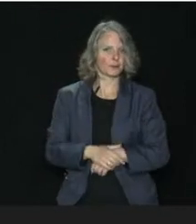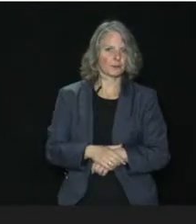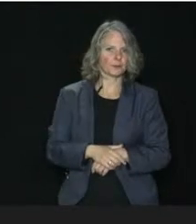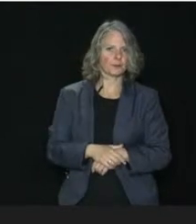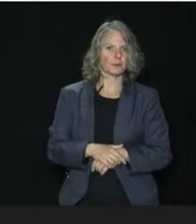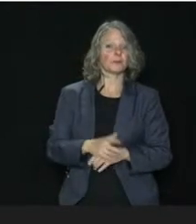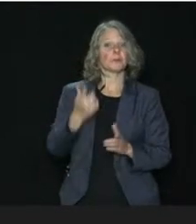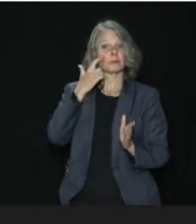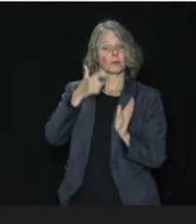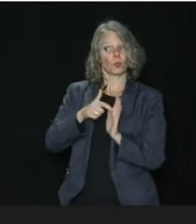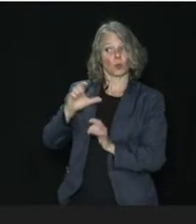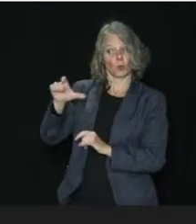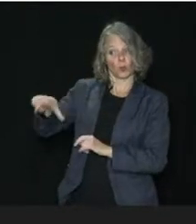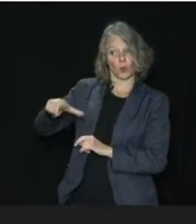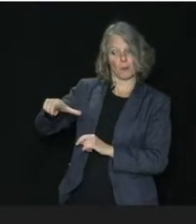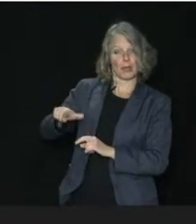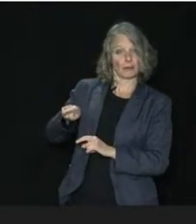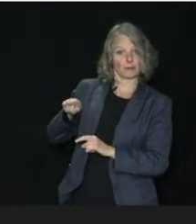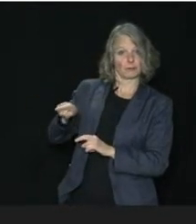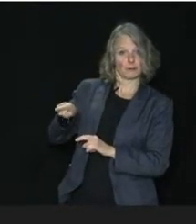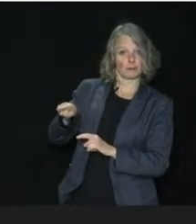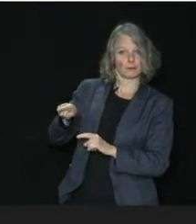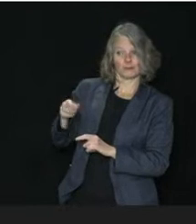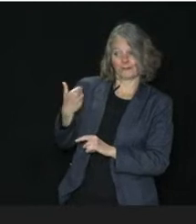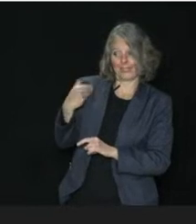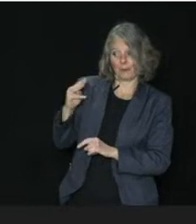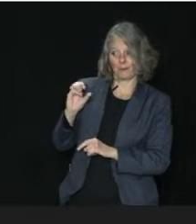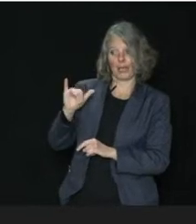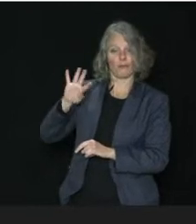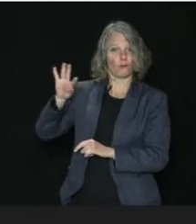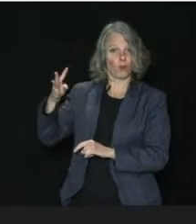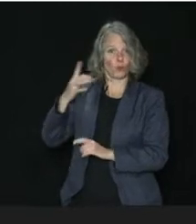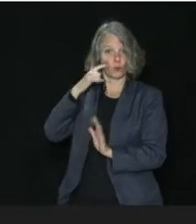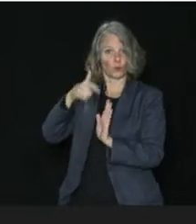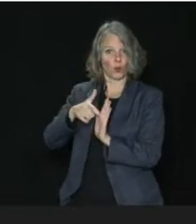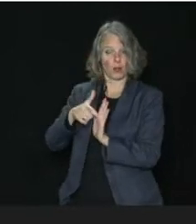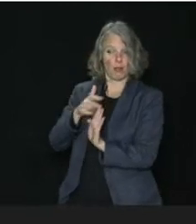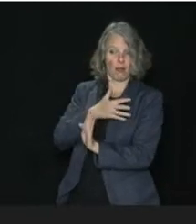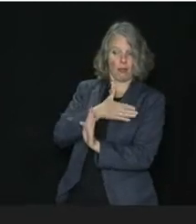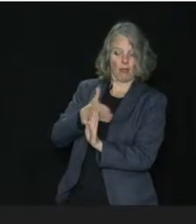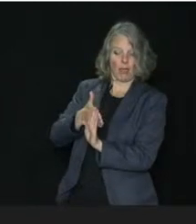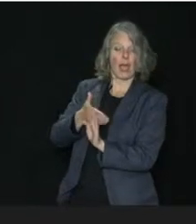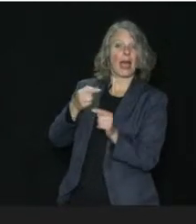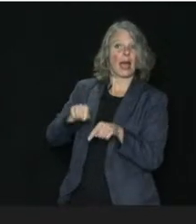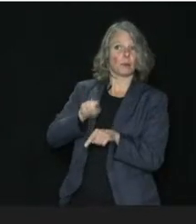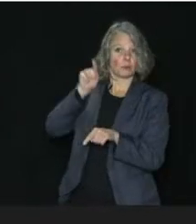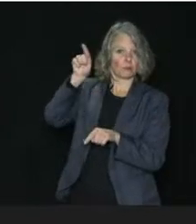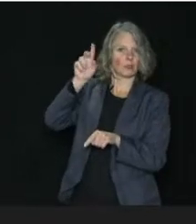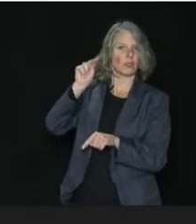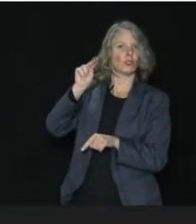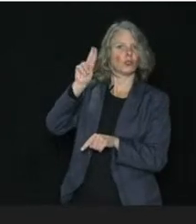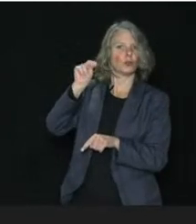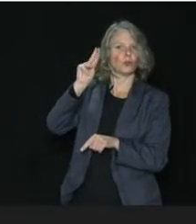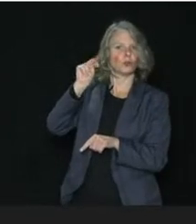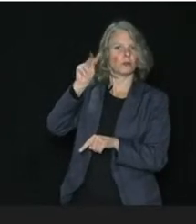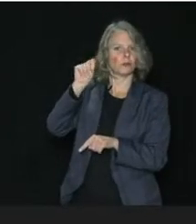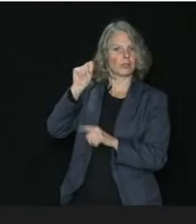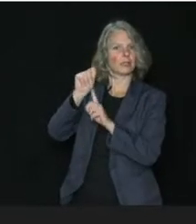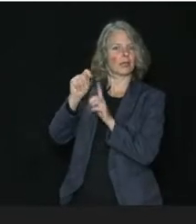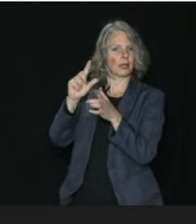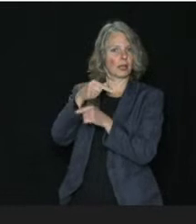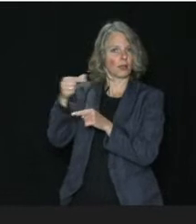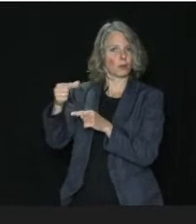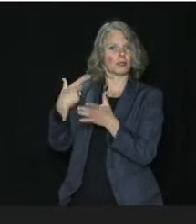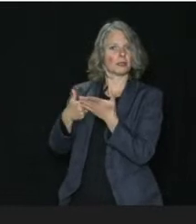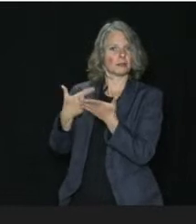in Quebec as of the 4th of May, the government of Nunavut is talking about 85